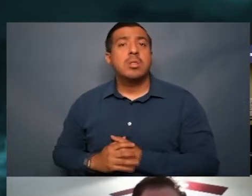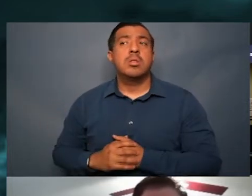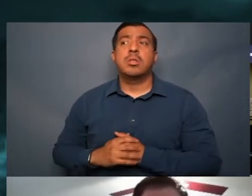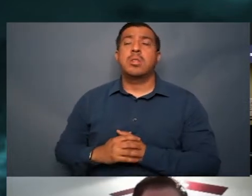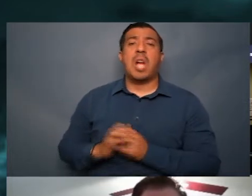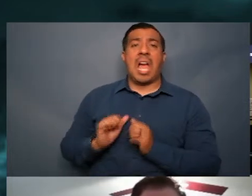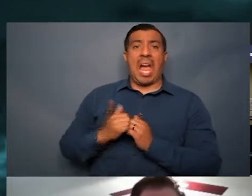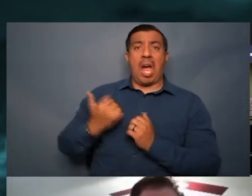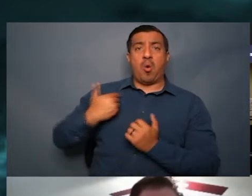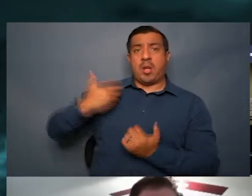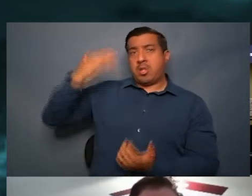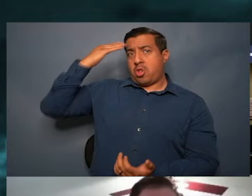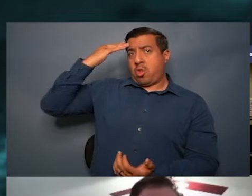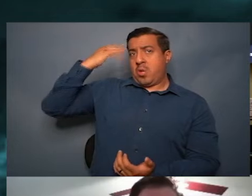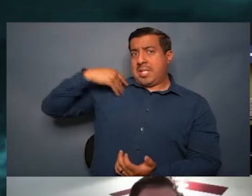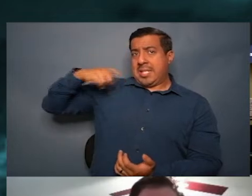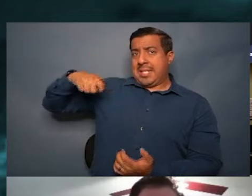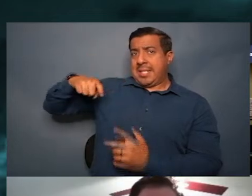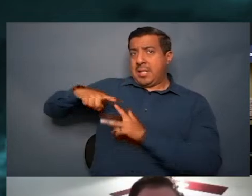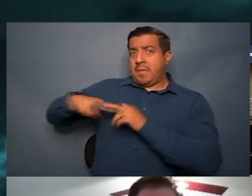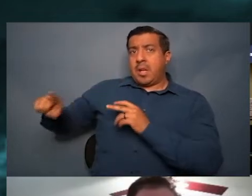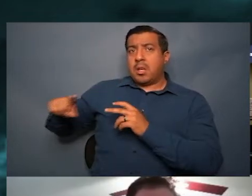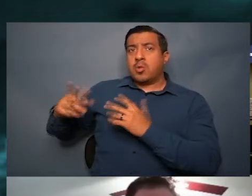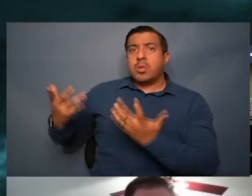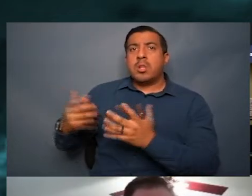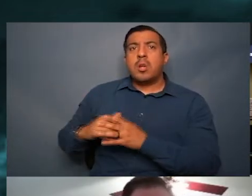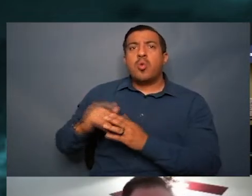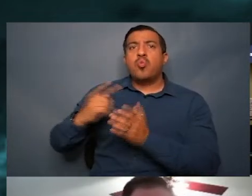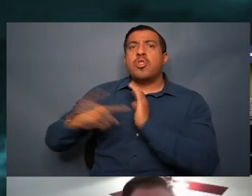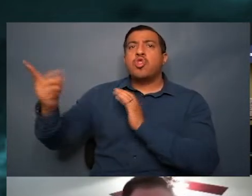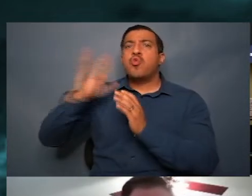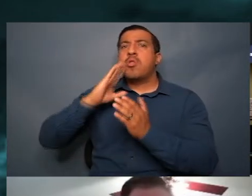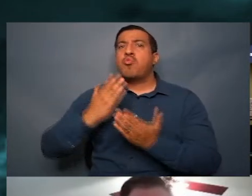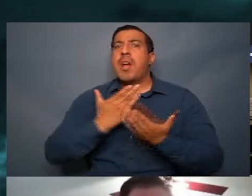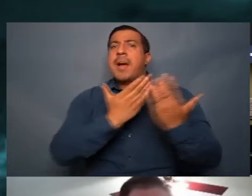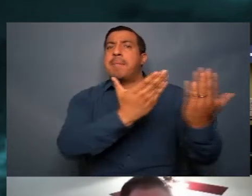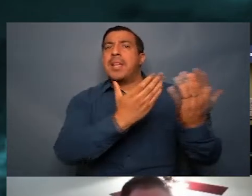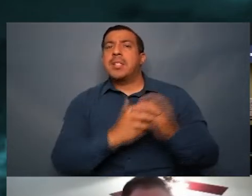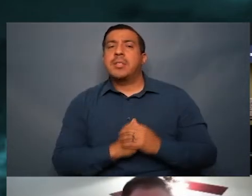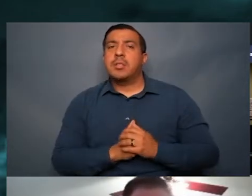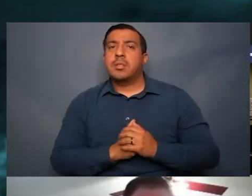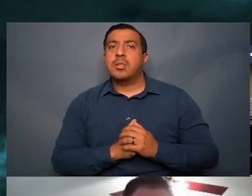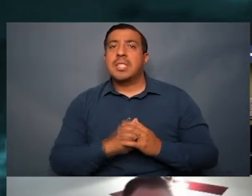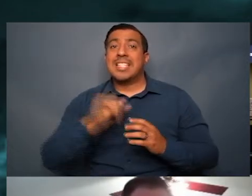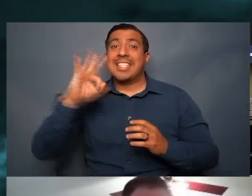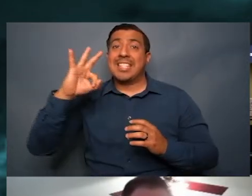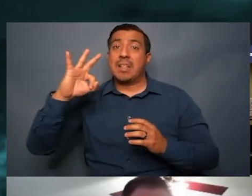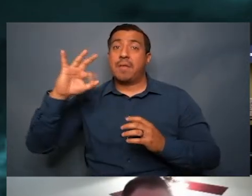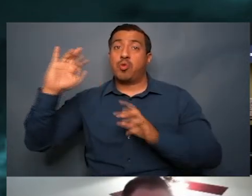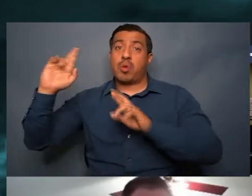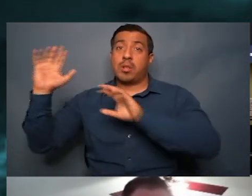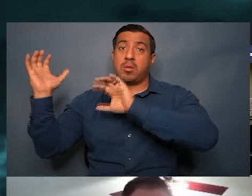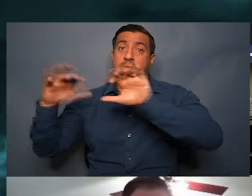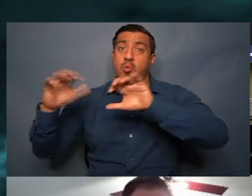that situation? What would you recommend people asking that question as a storm approaches?